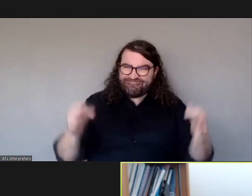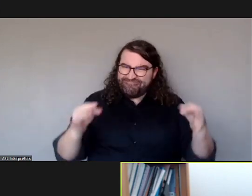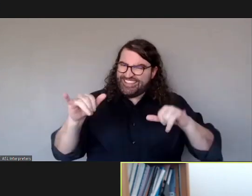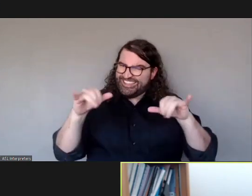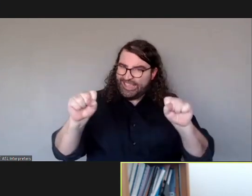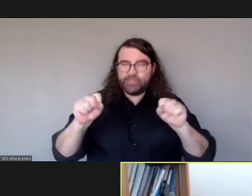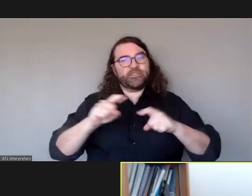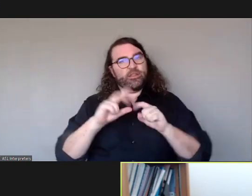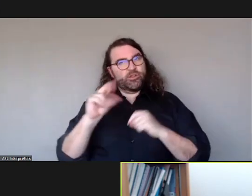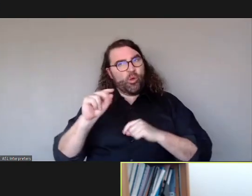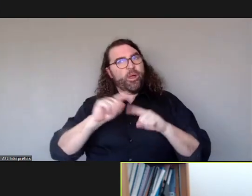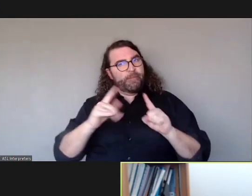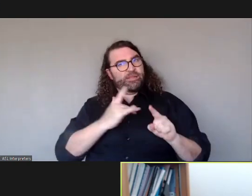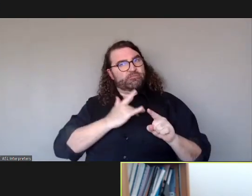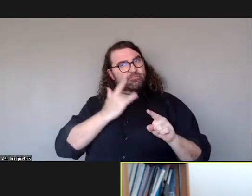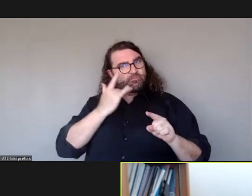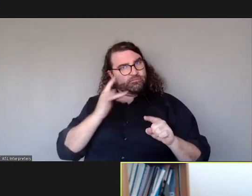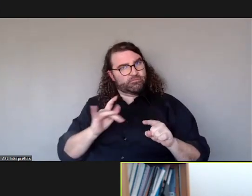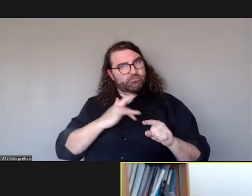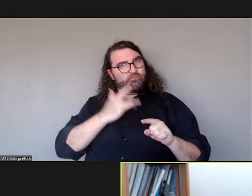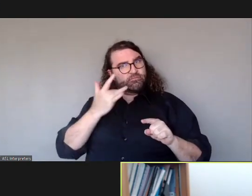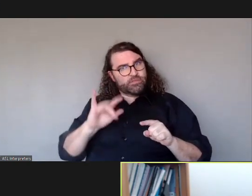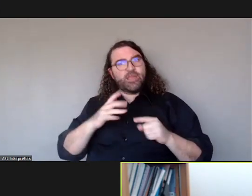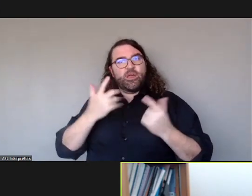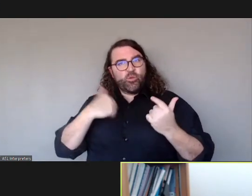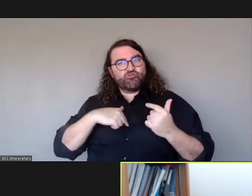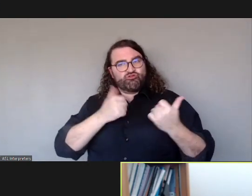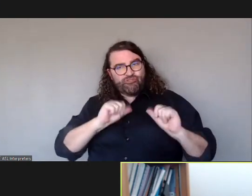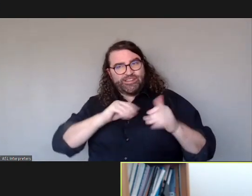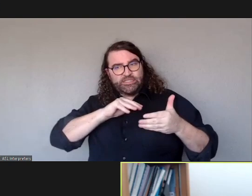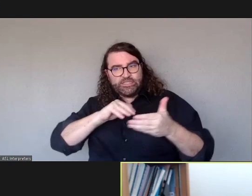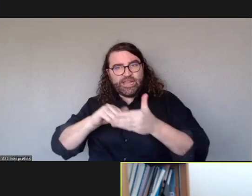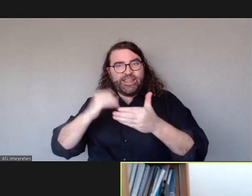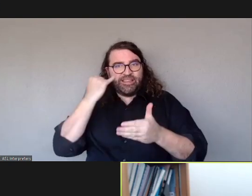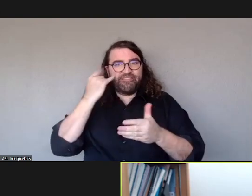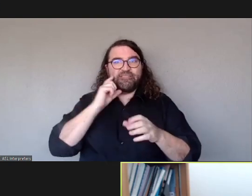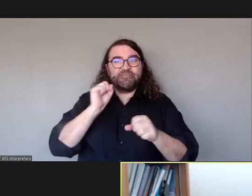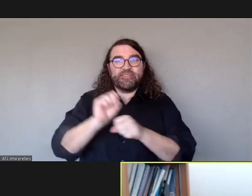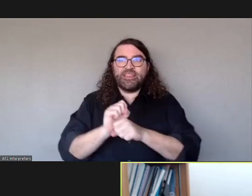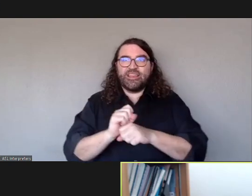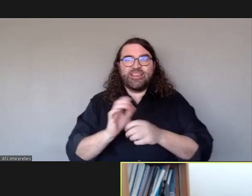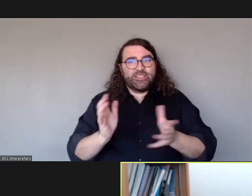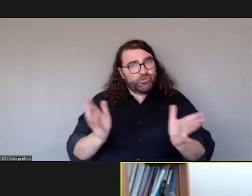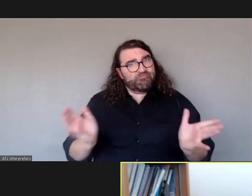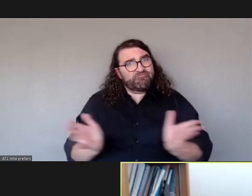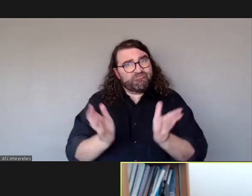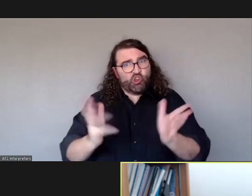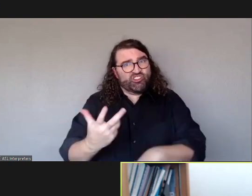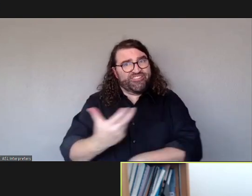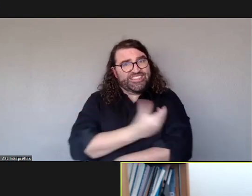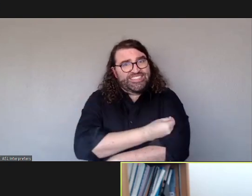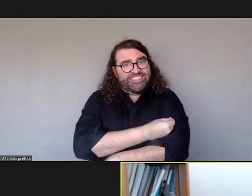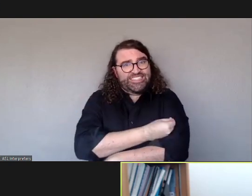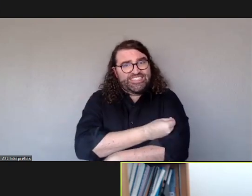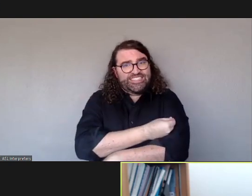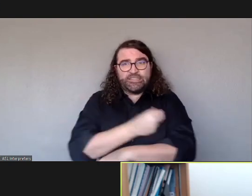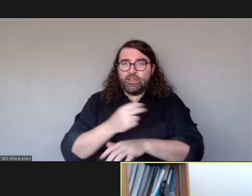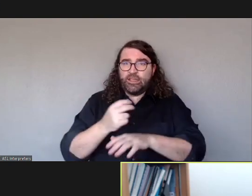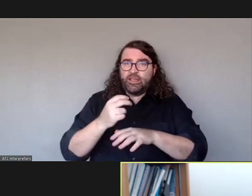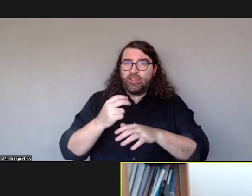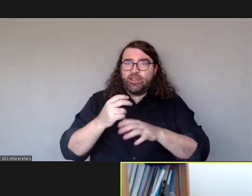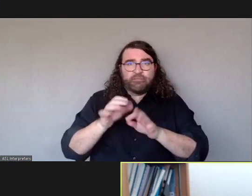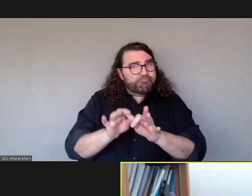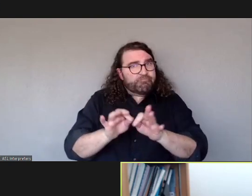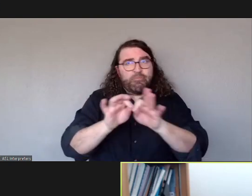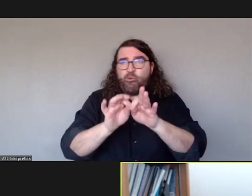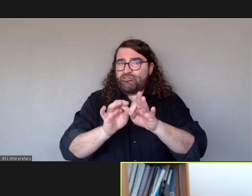say again, there is that push towards another reason why vaccination is a really